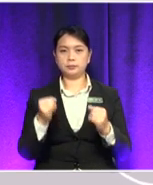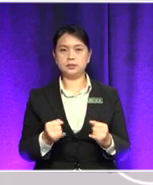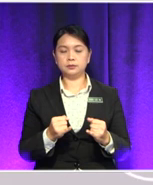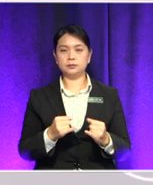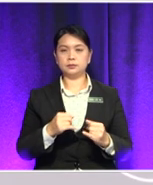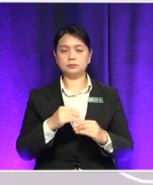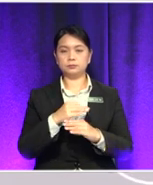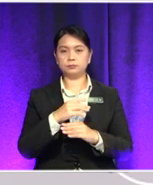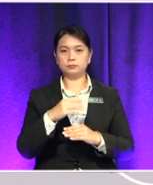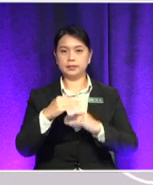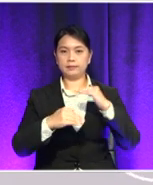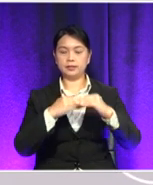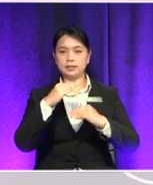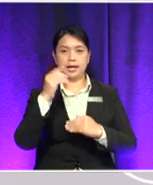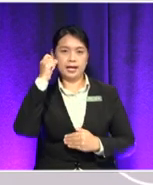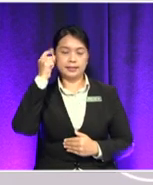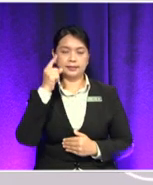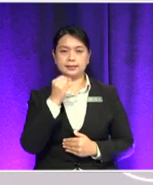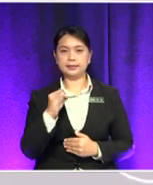deeper understanding of